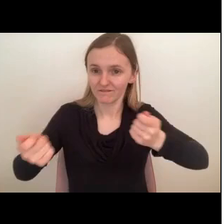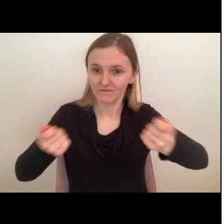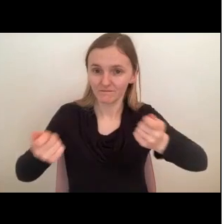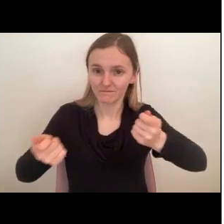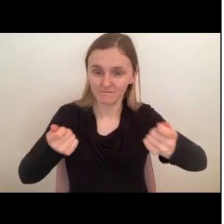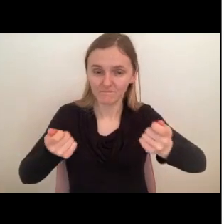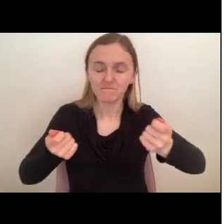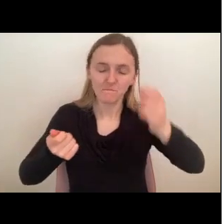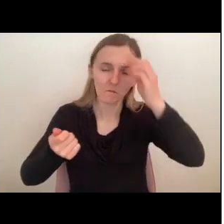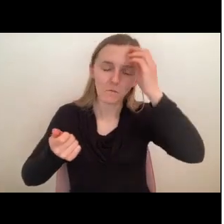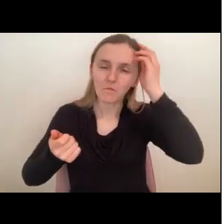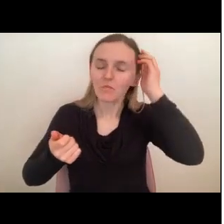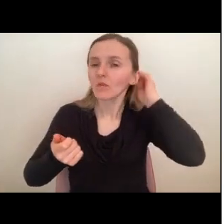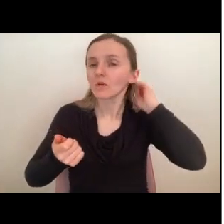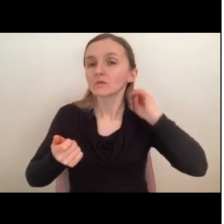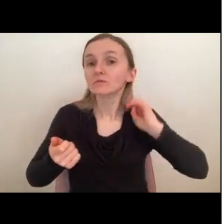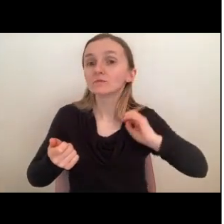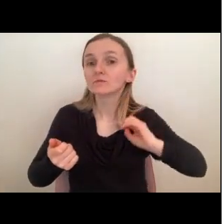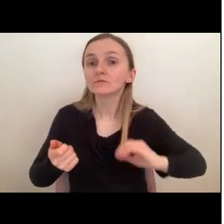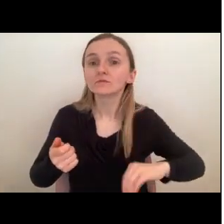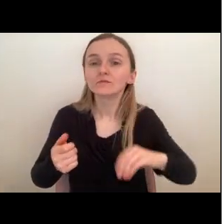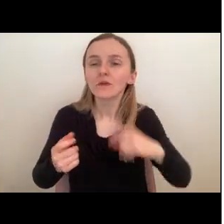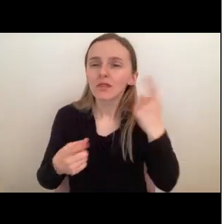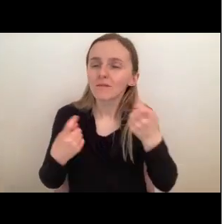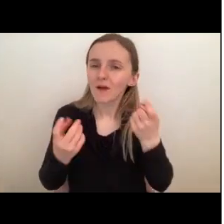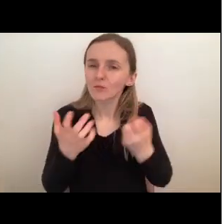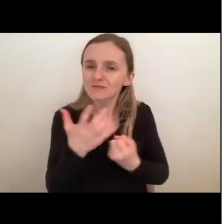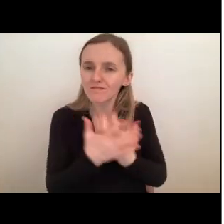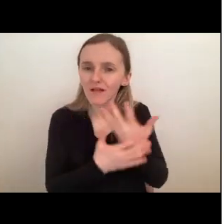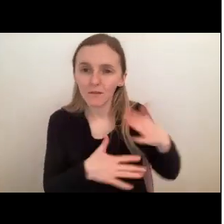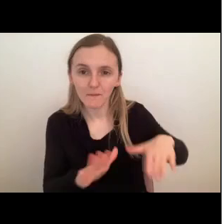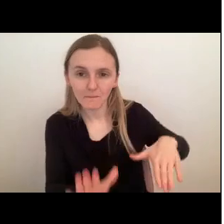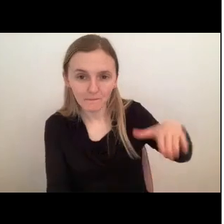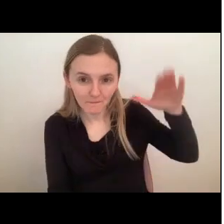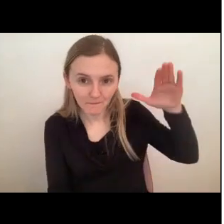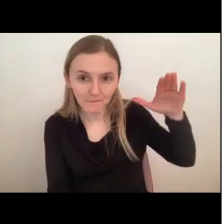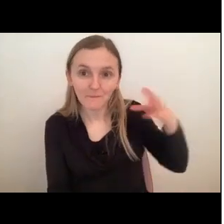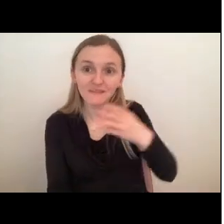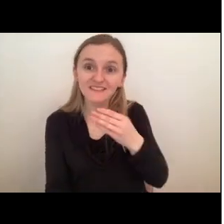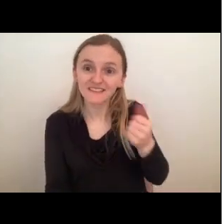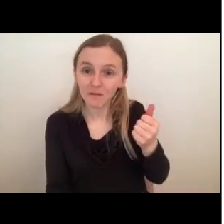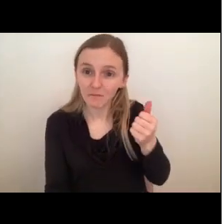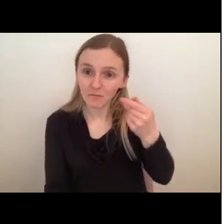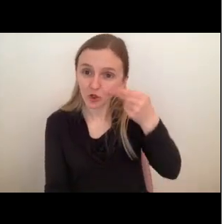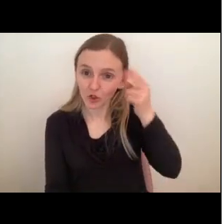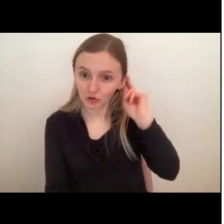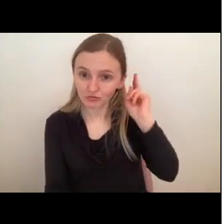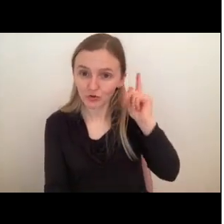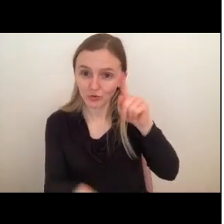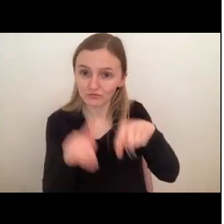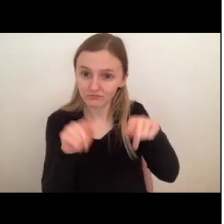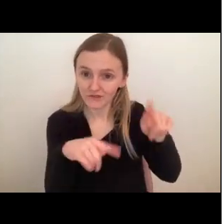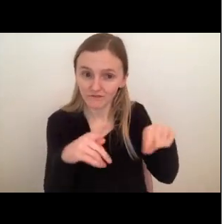of the development those executive functions for our young people who are neurodivergent. So for some of our young